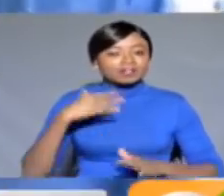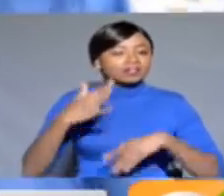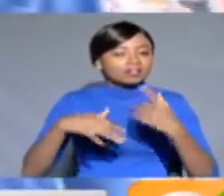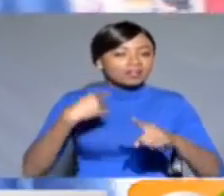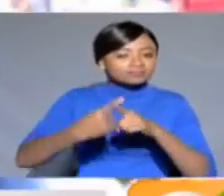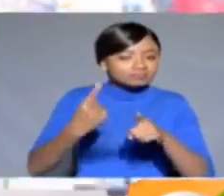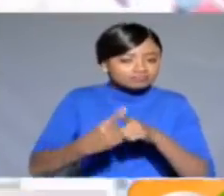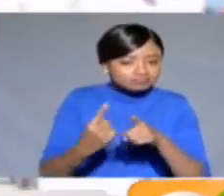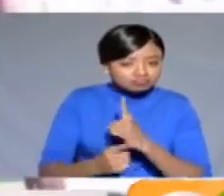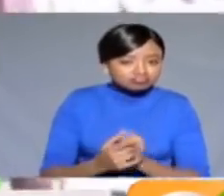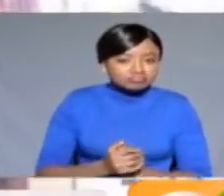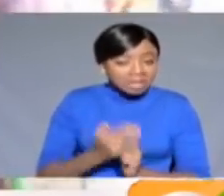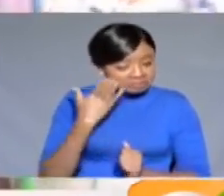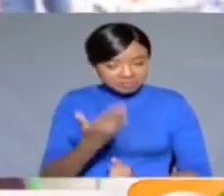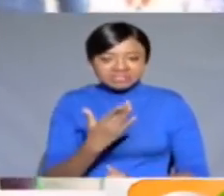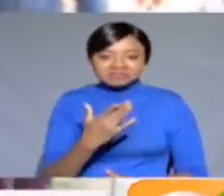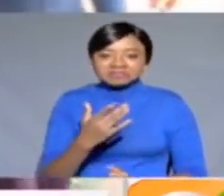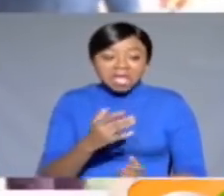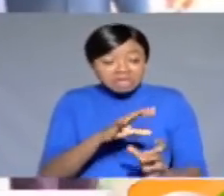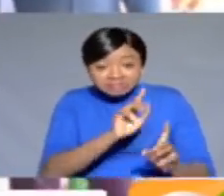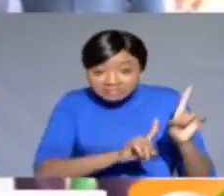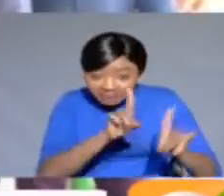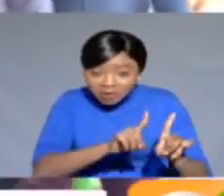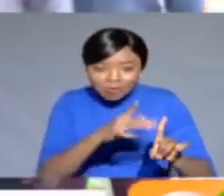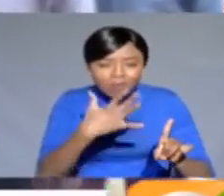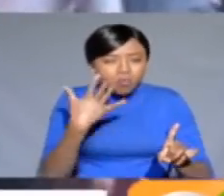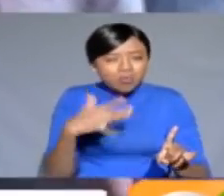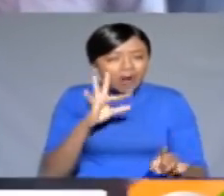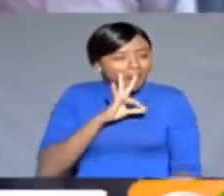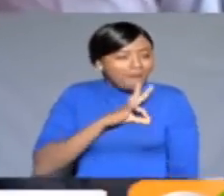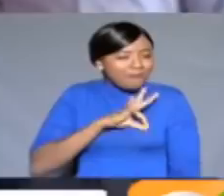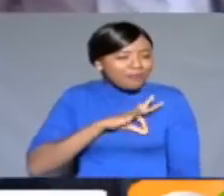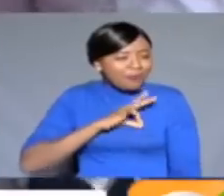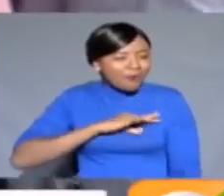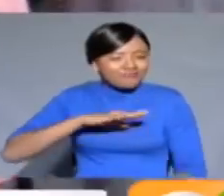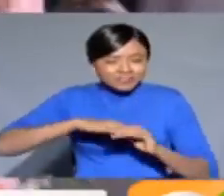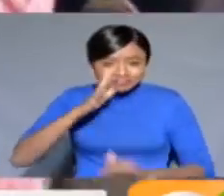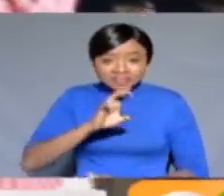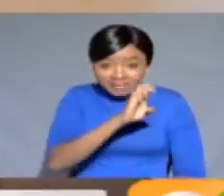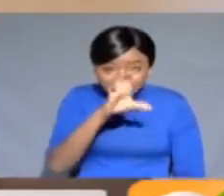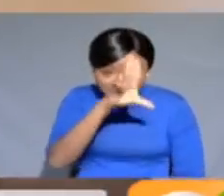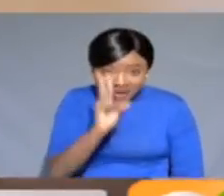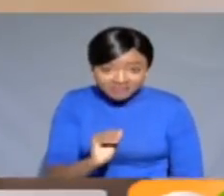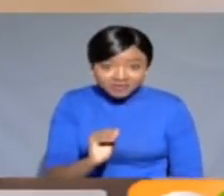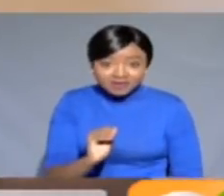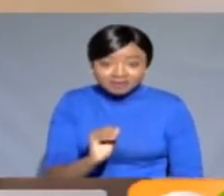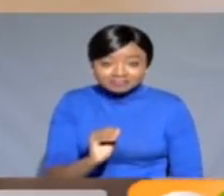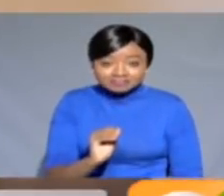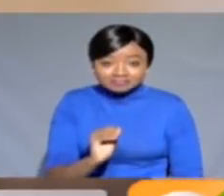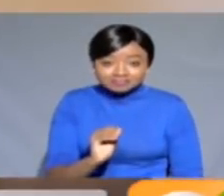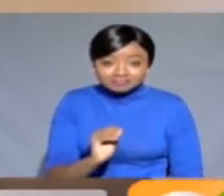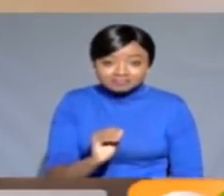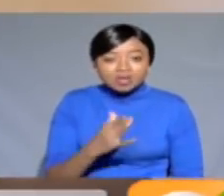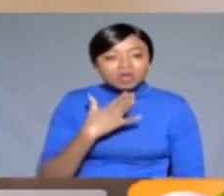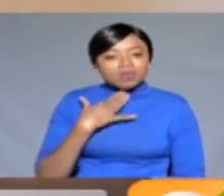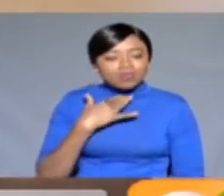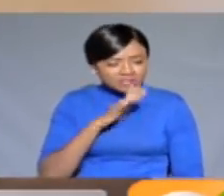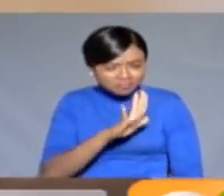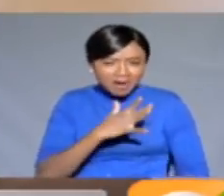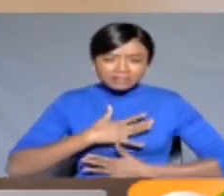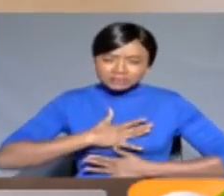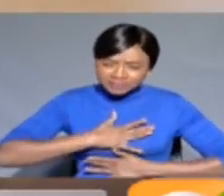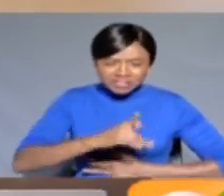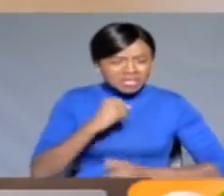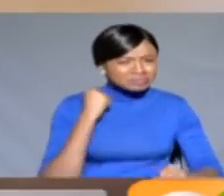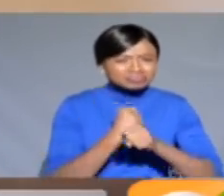later, the results are all out, with Safaricom the most profitable company in the East African region. To respect his legacy of the company and what